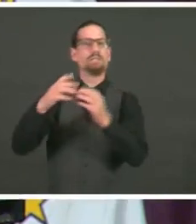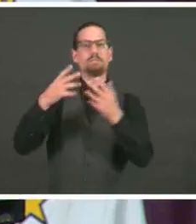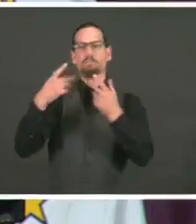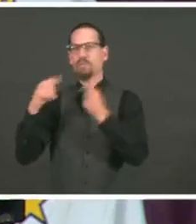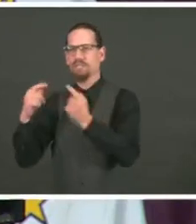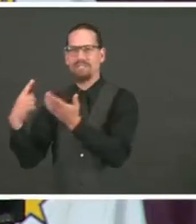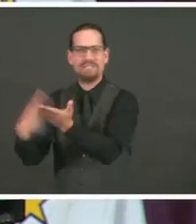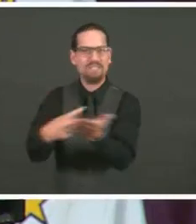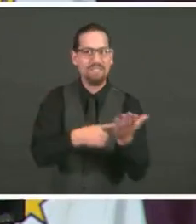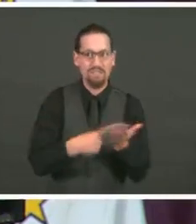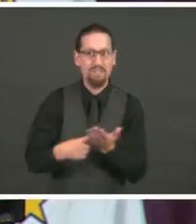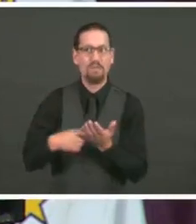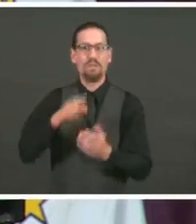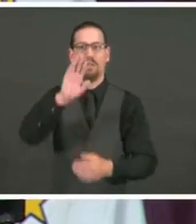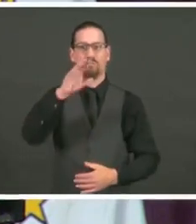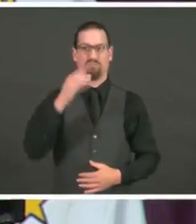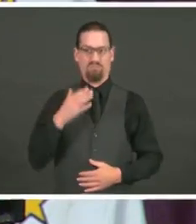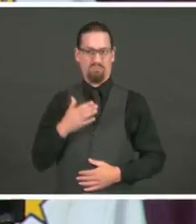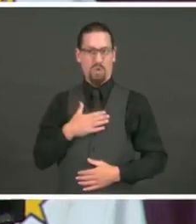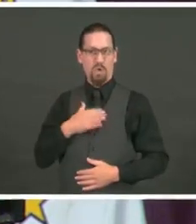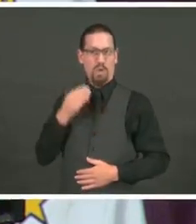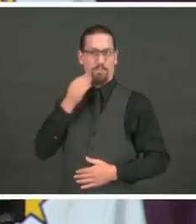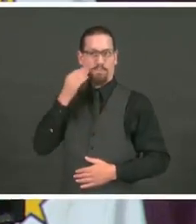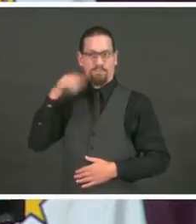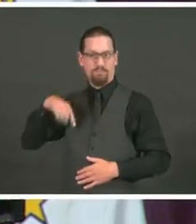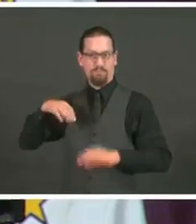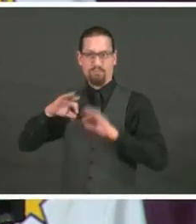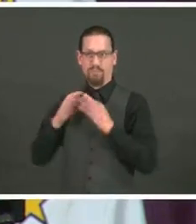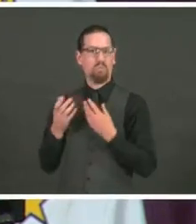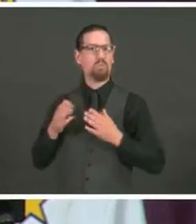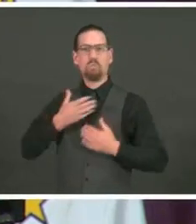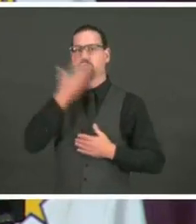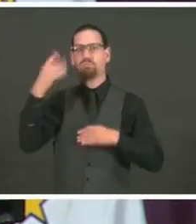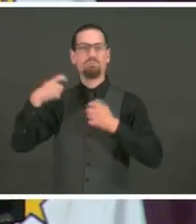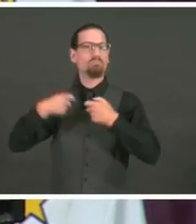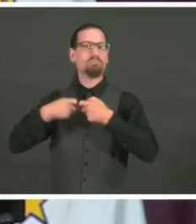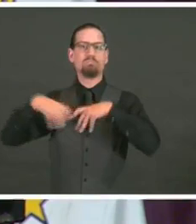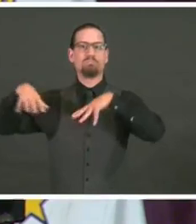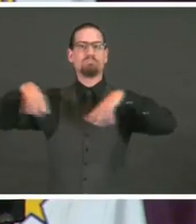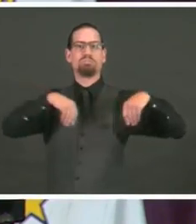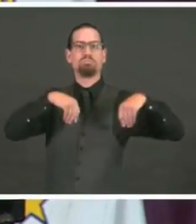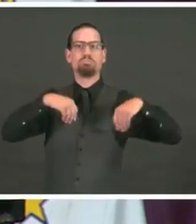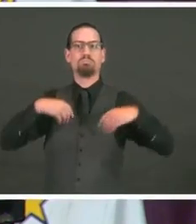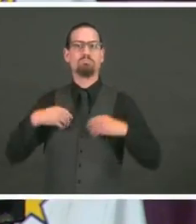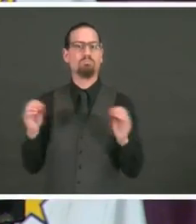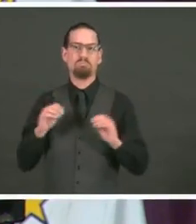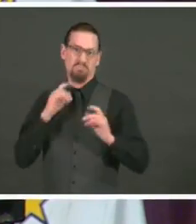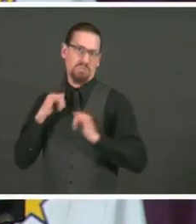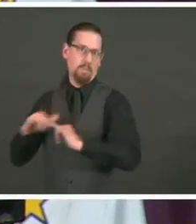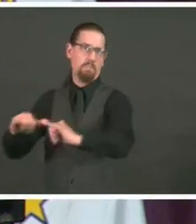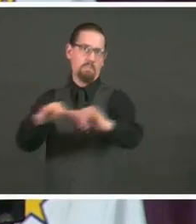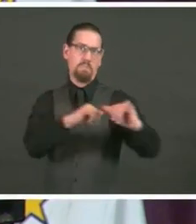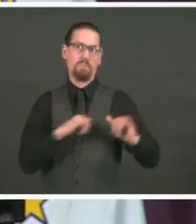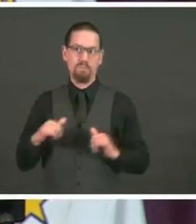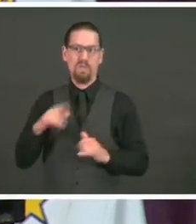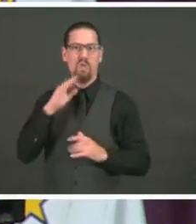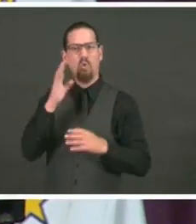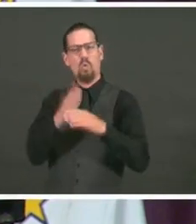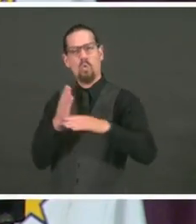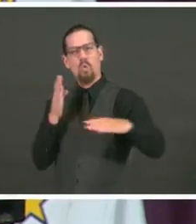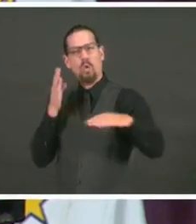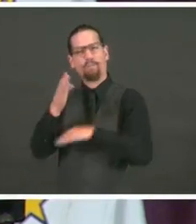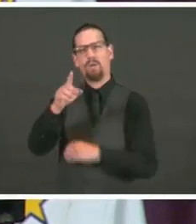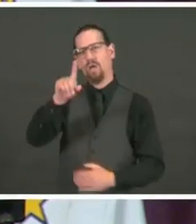without power. This is a serious storm. It came and went quickly, but knocked out over 150,000